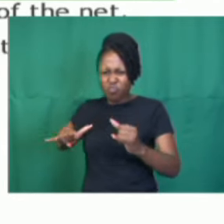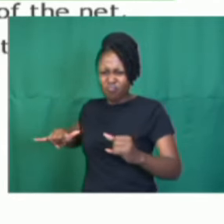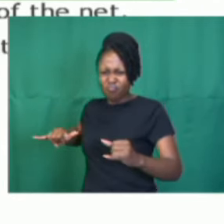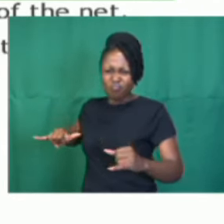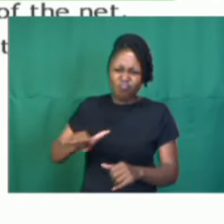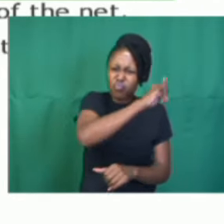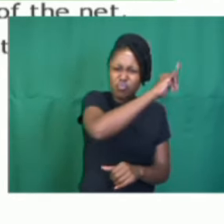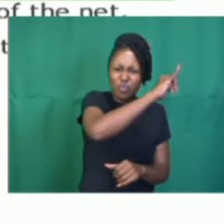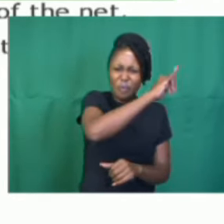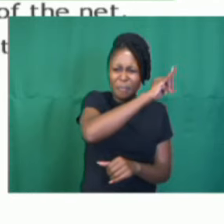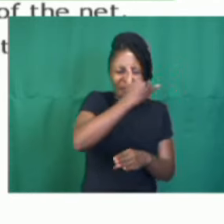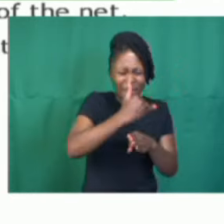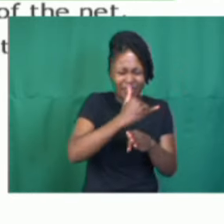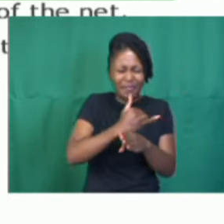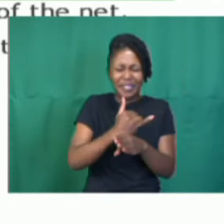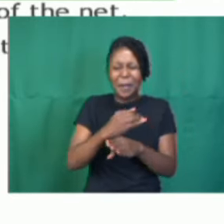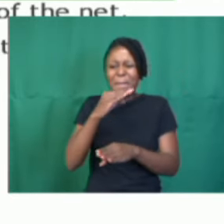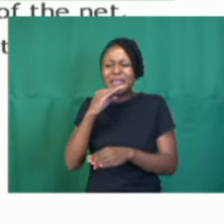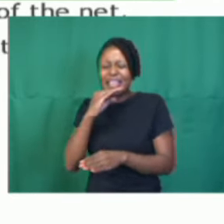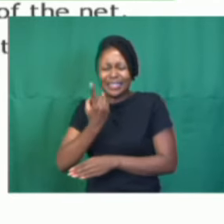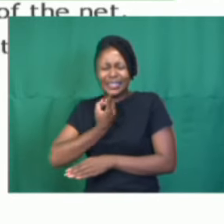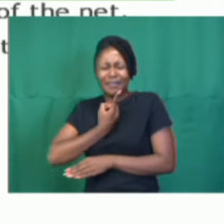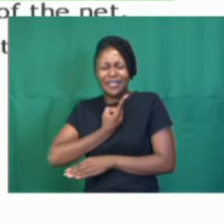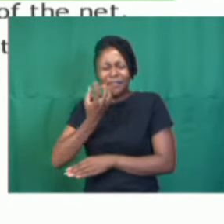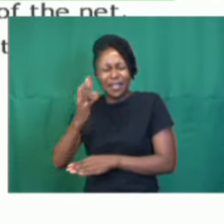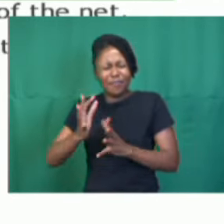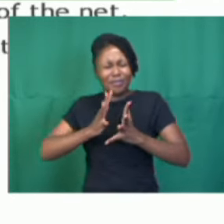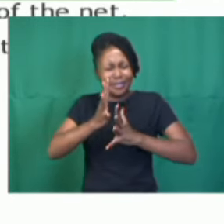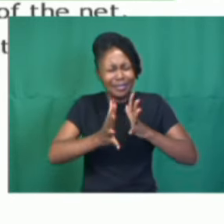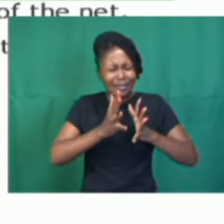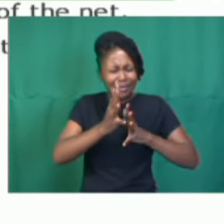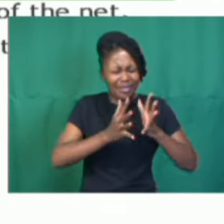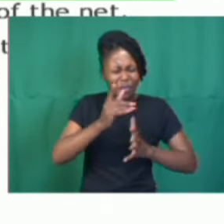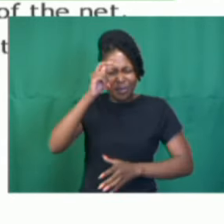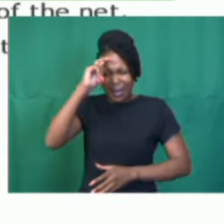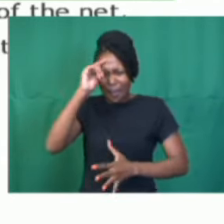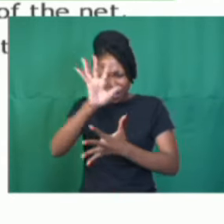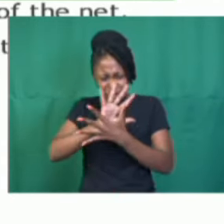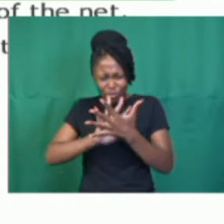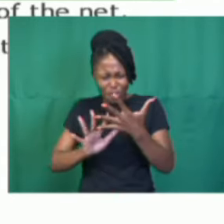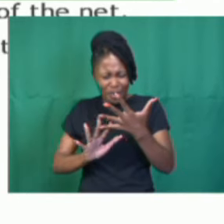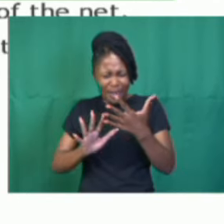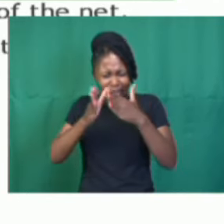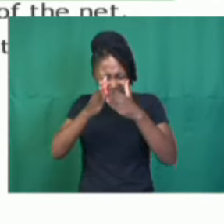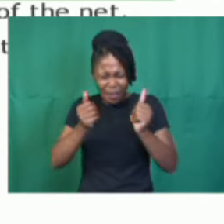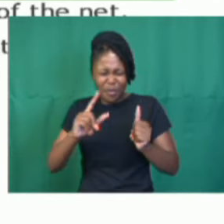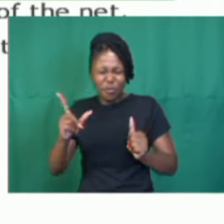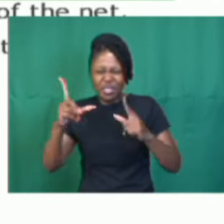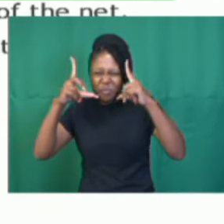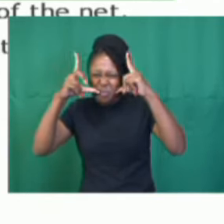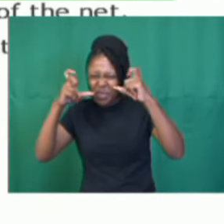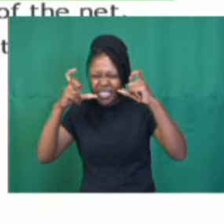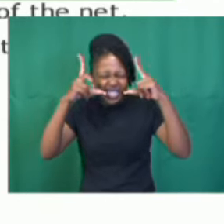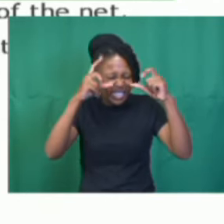ball as you are reading the text flying across the grass, because of the diction, the powerful